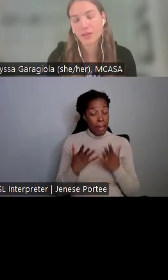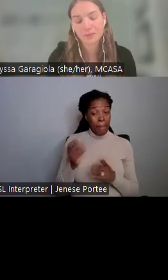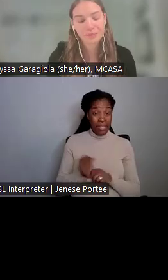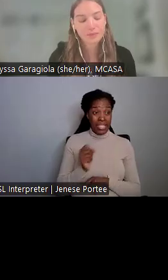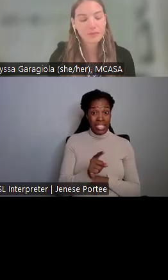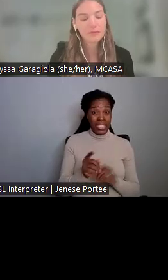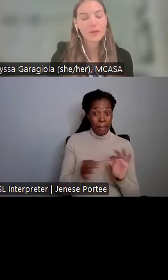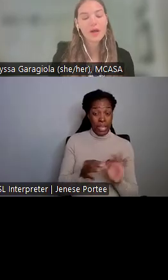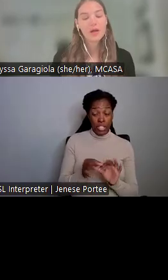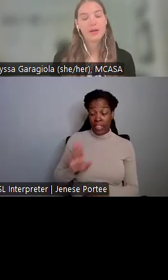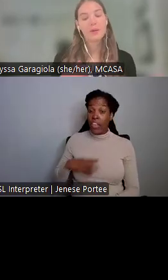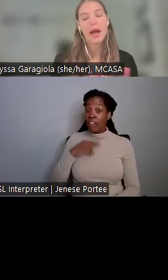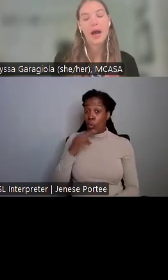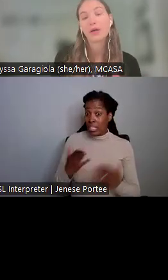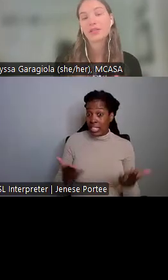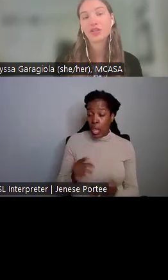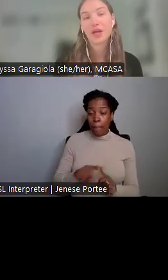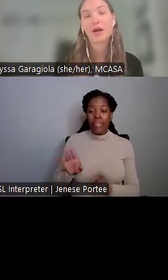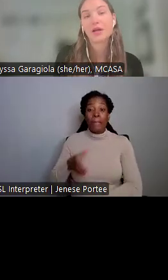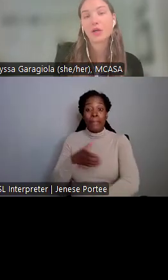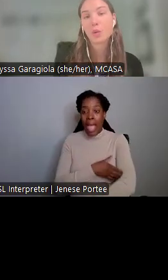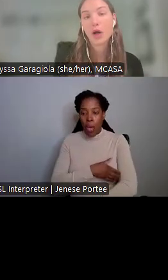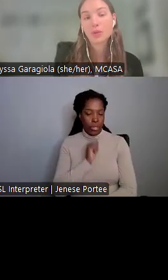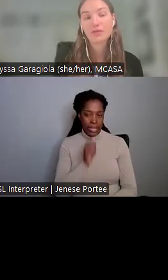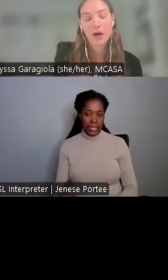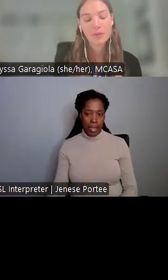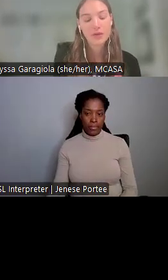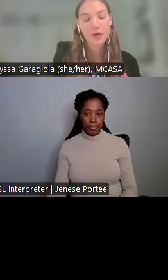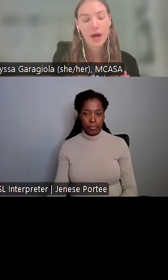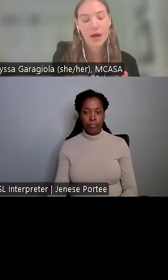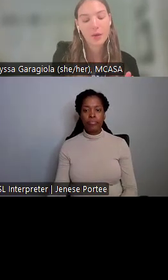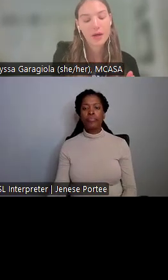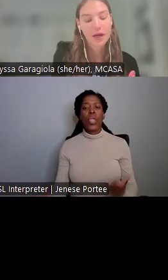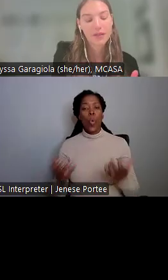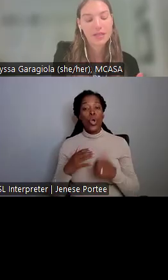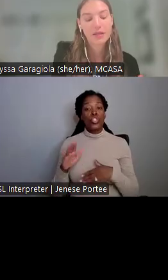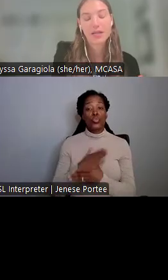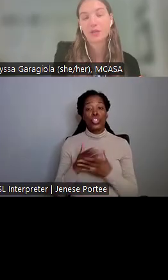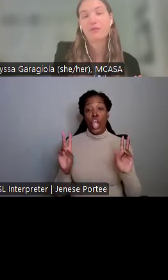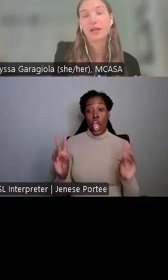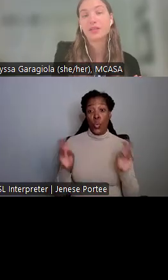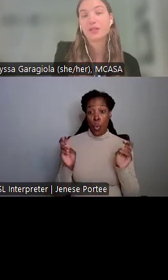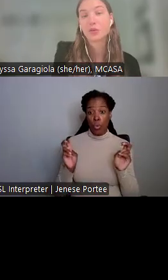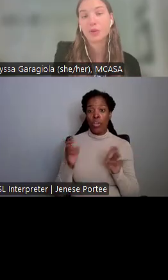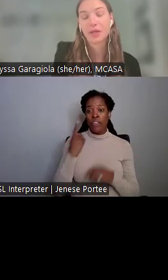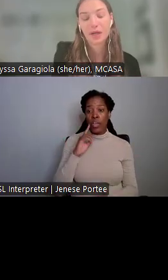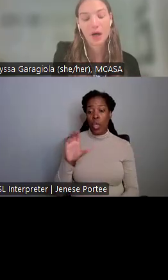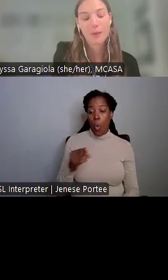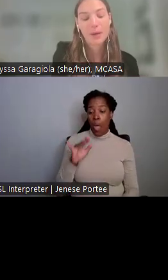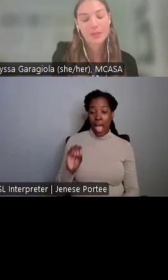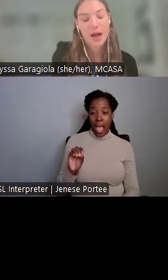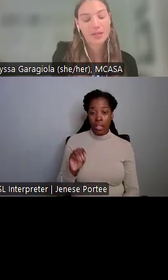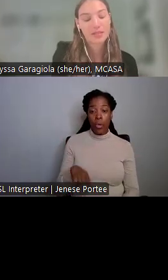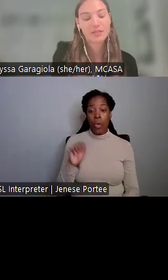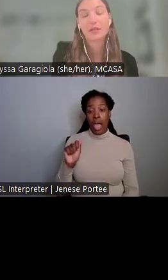not. Now, I want to share a quote from the Ohio Alliance to End Sexual Violence's toolkit